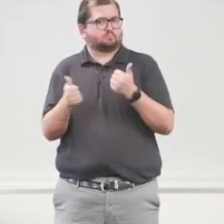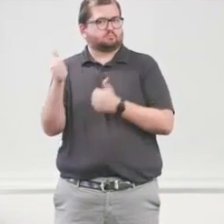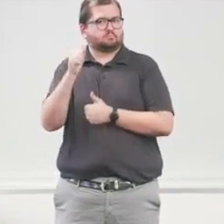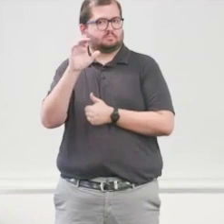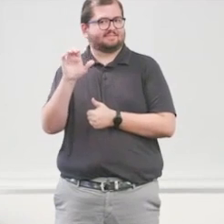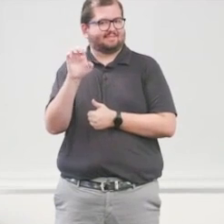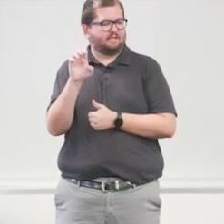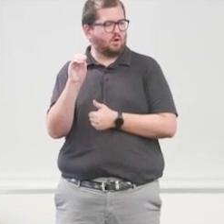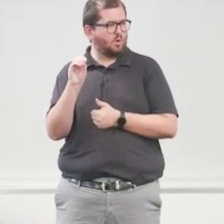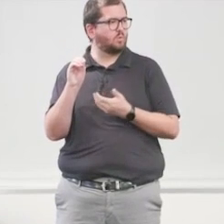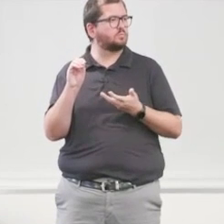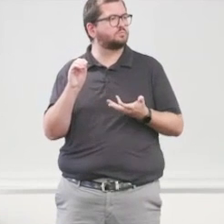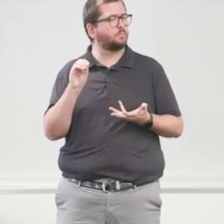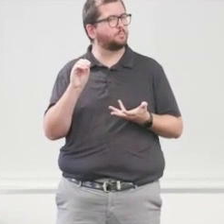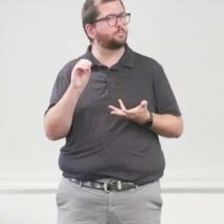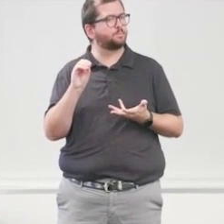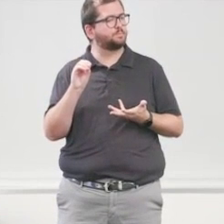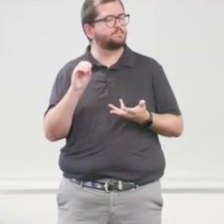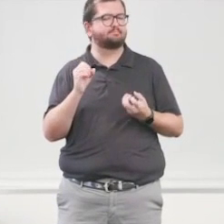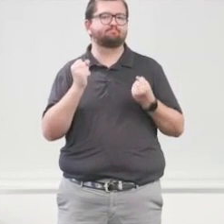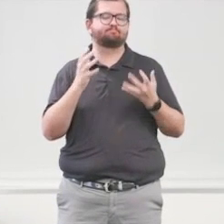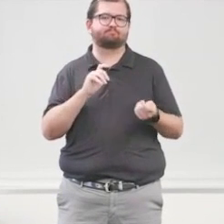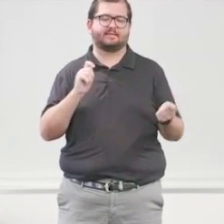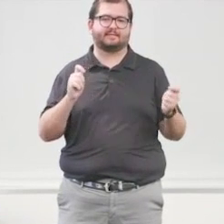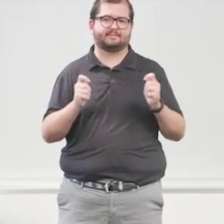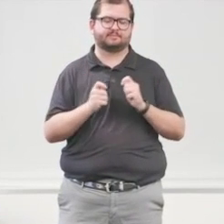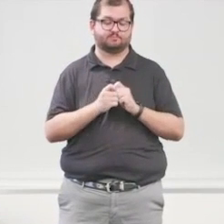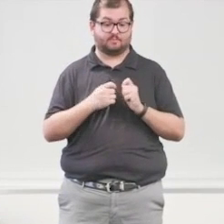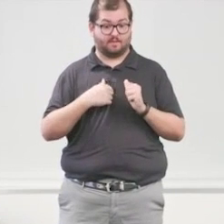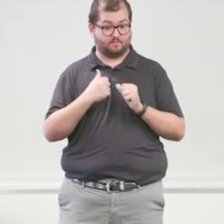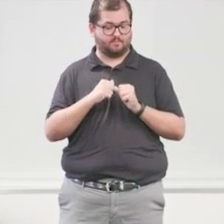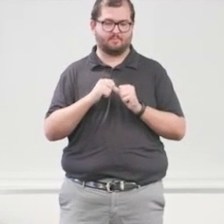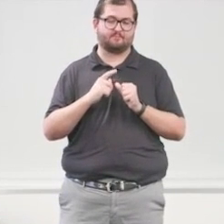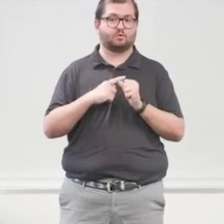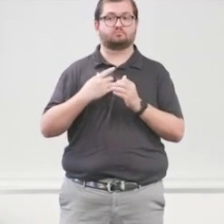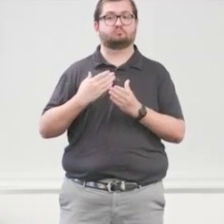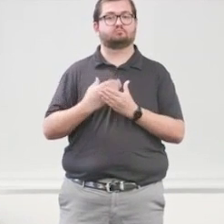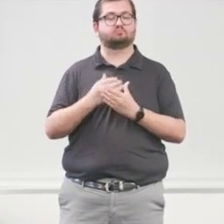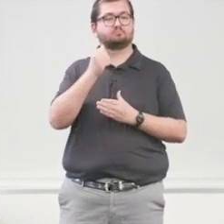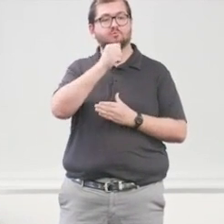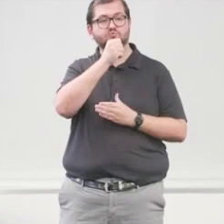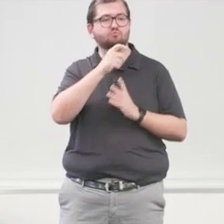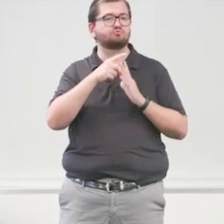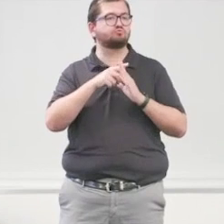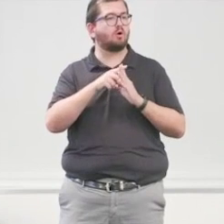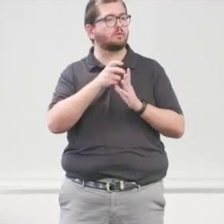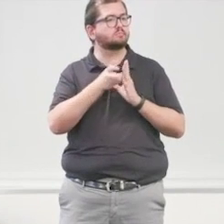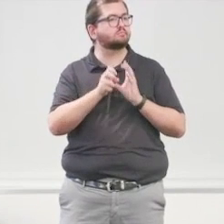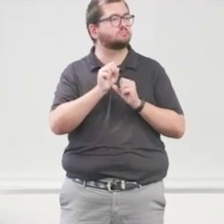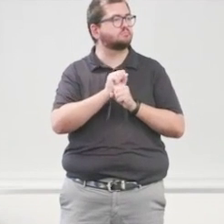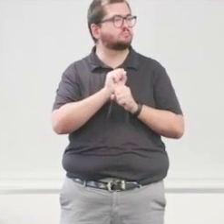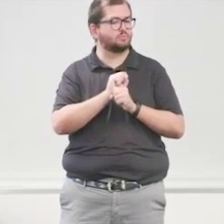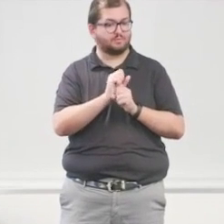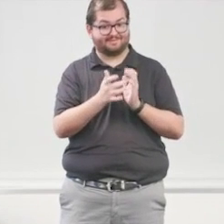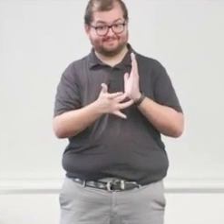And a lot of changes. I remember when I first got to Arizona, I first got working in this field, technology was something that was